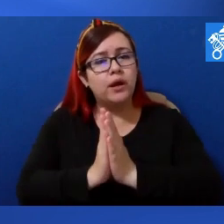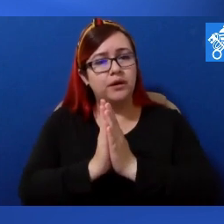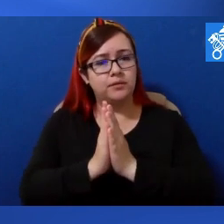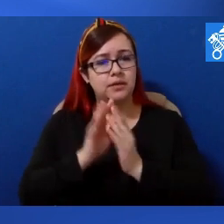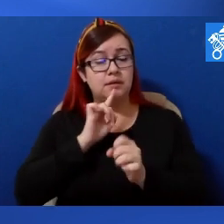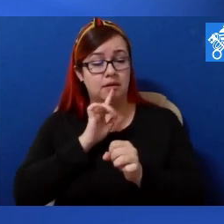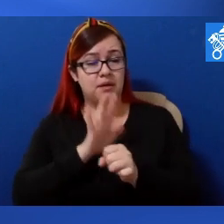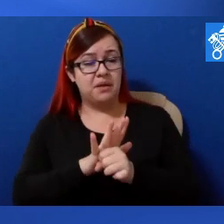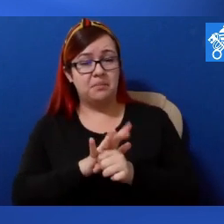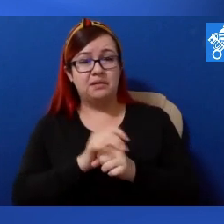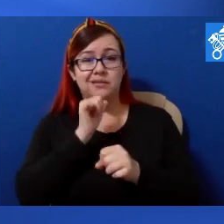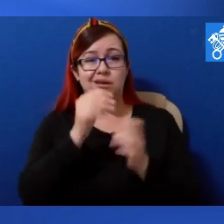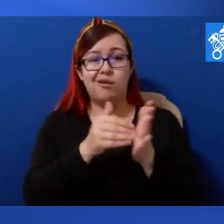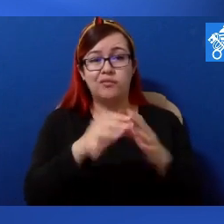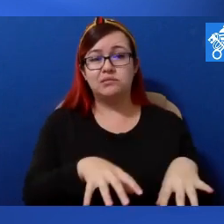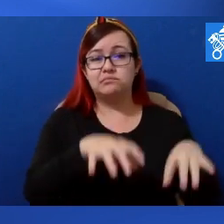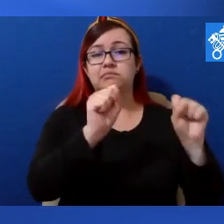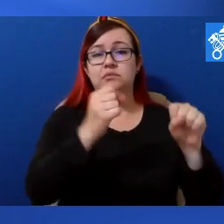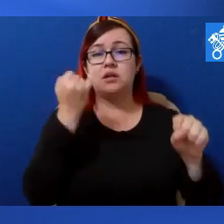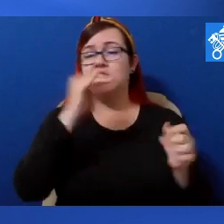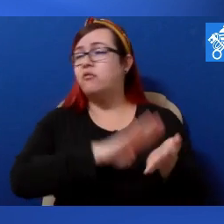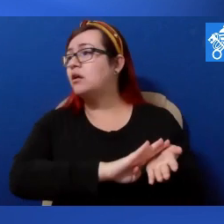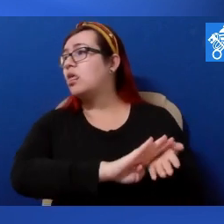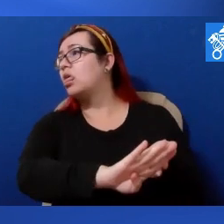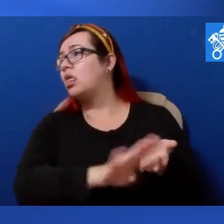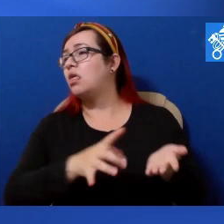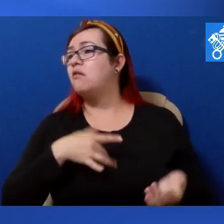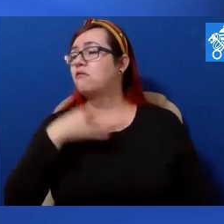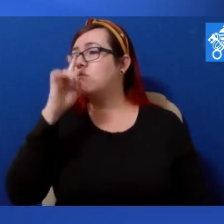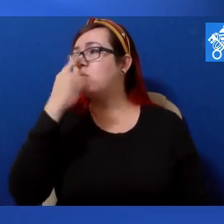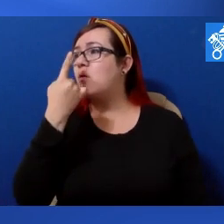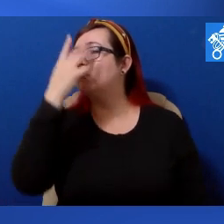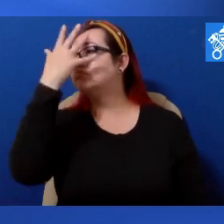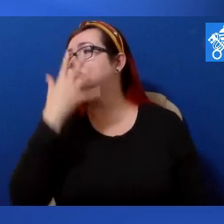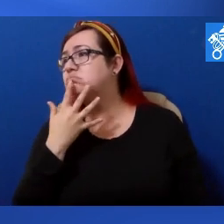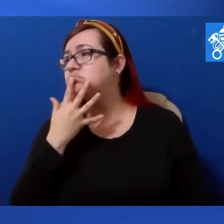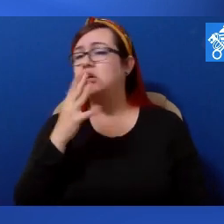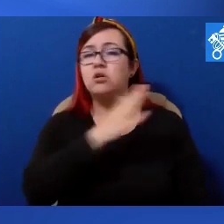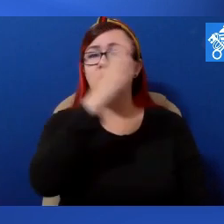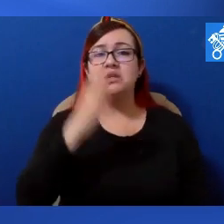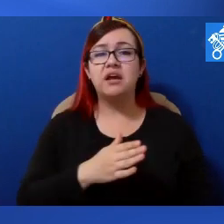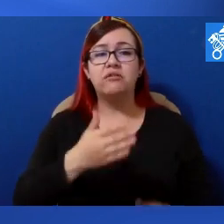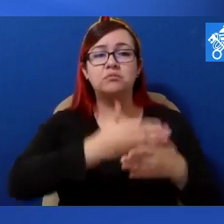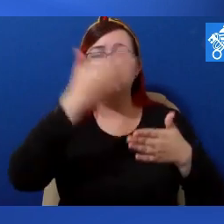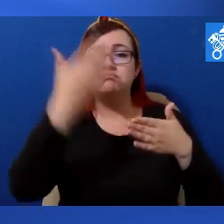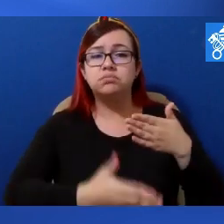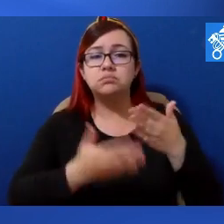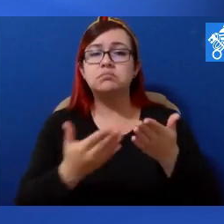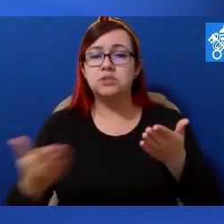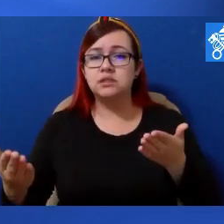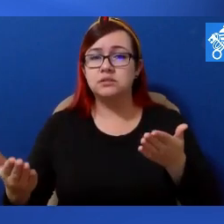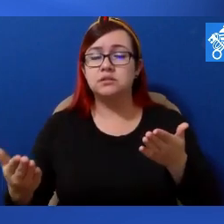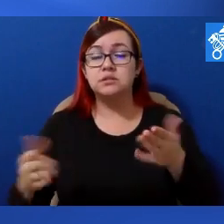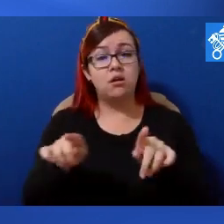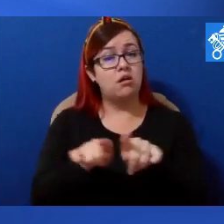work, study, or prayer, a commitment undertaken. If we abandon them as soon as we felt boredom or sadness,